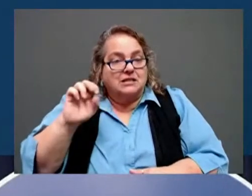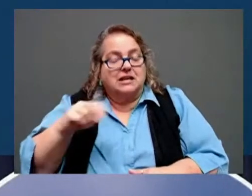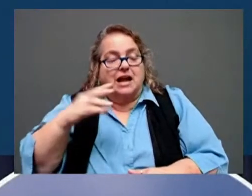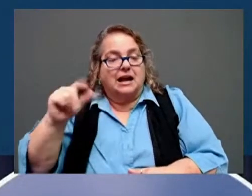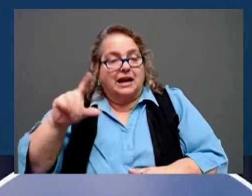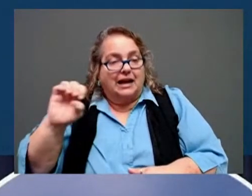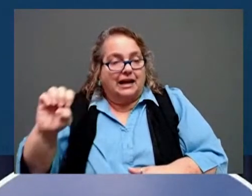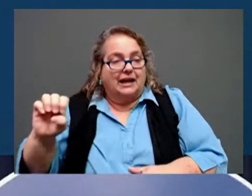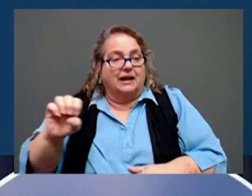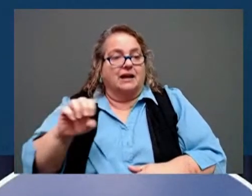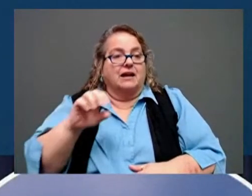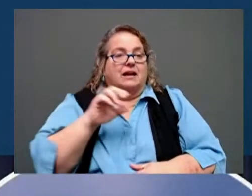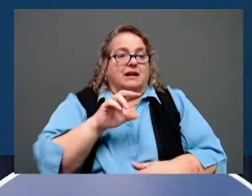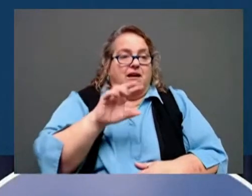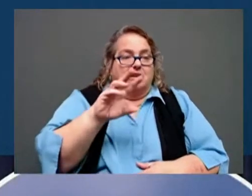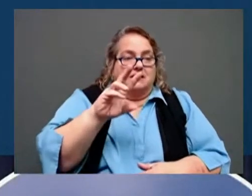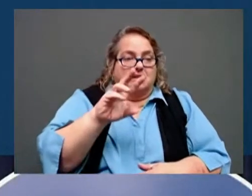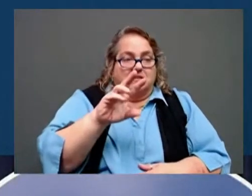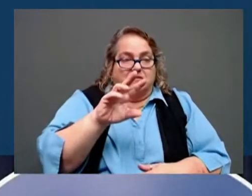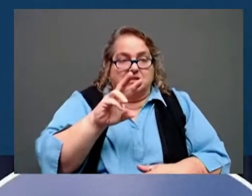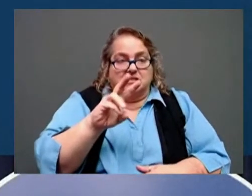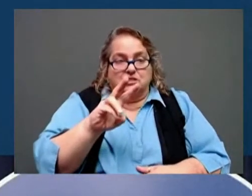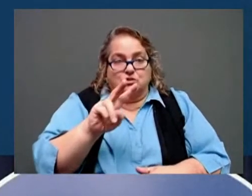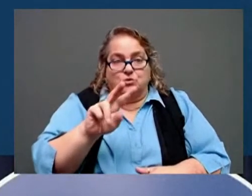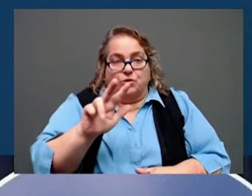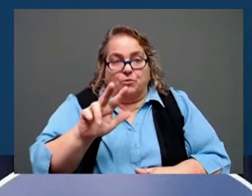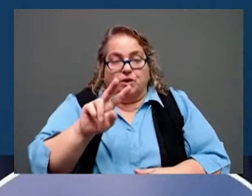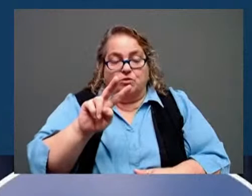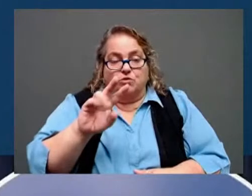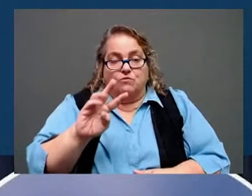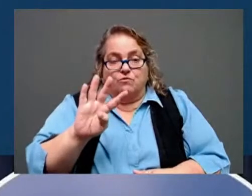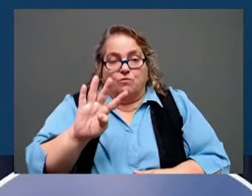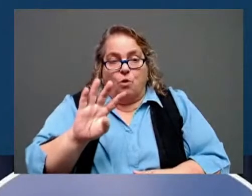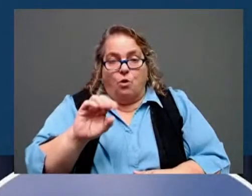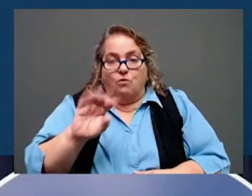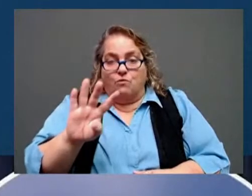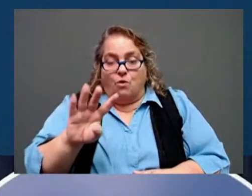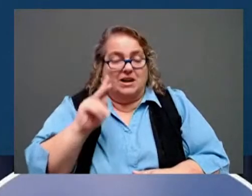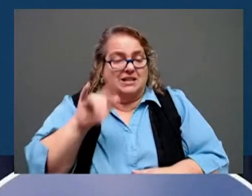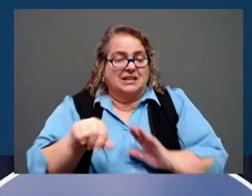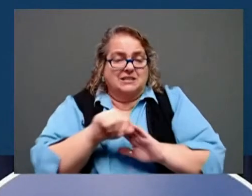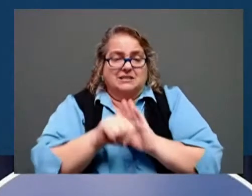859-623-2404. So Kentucky State Police is working real hard on this.